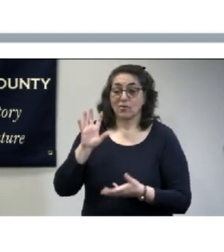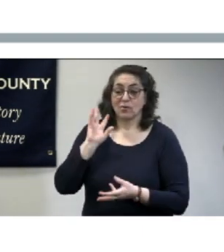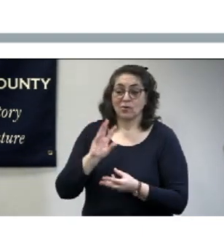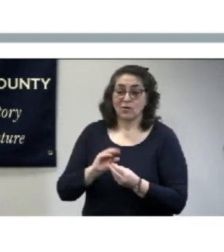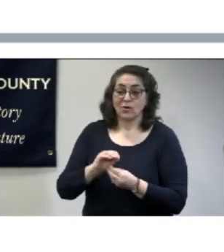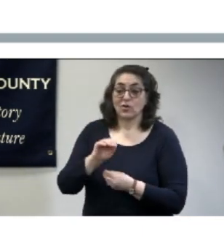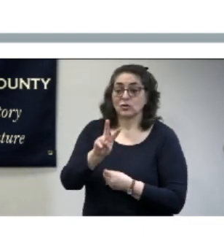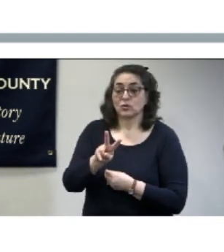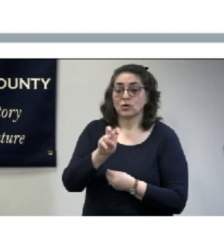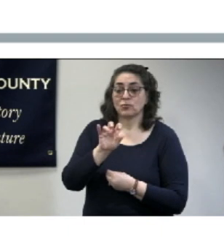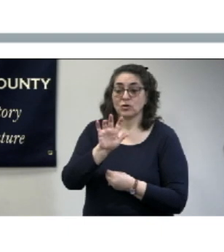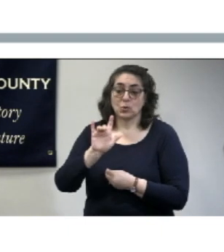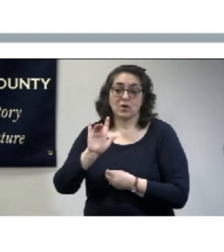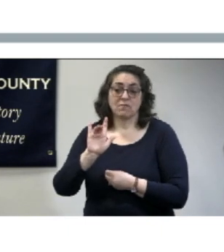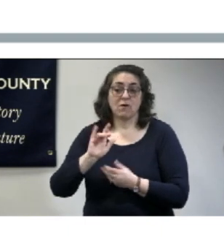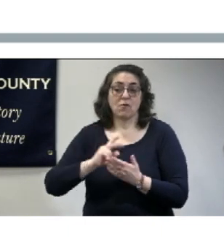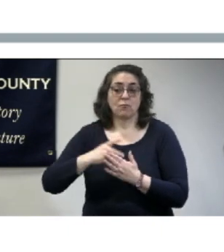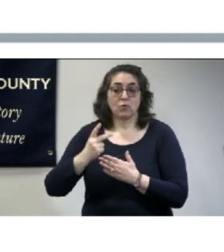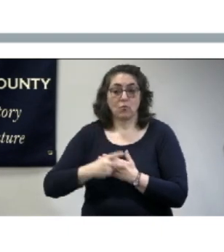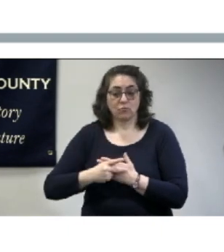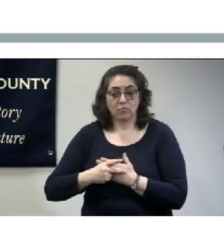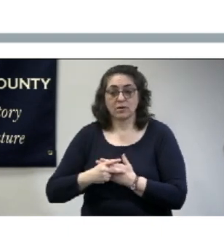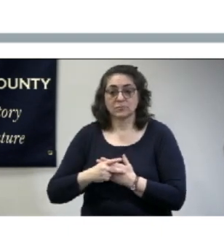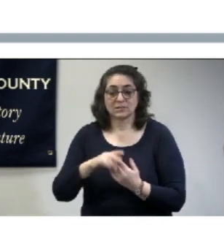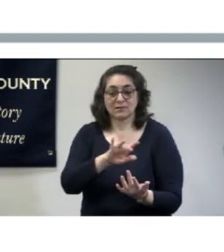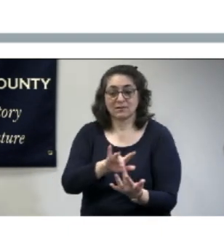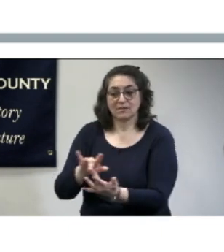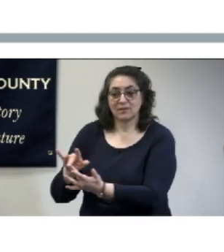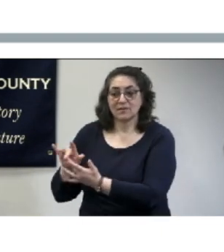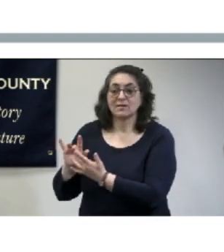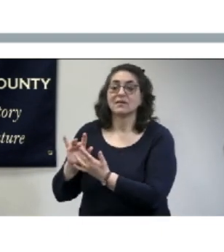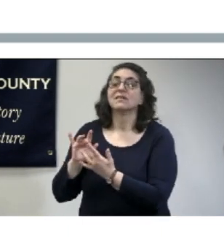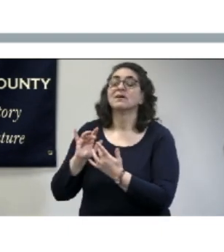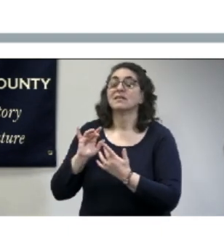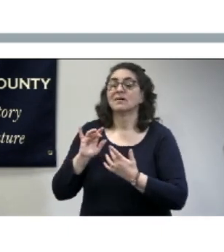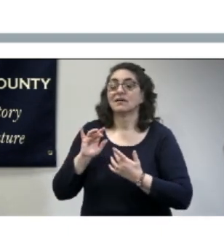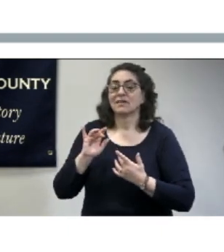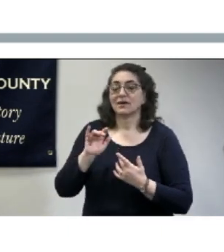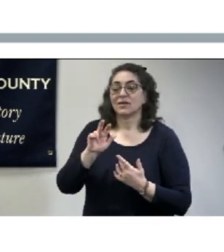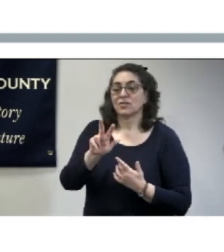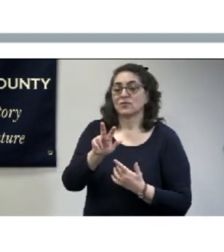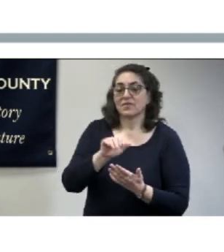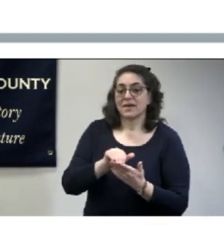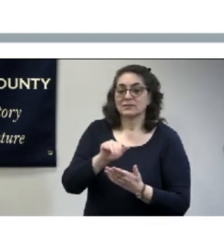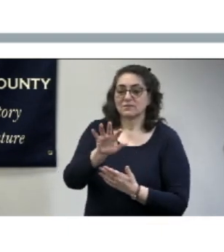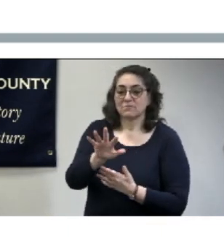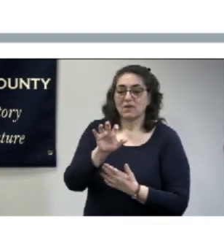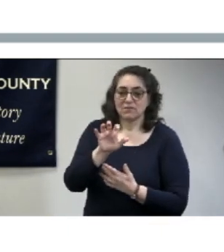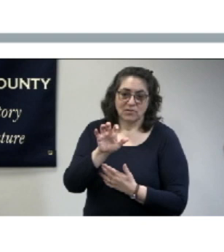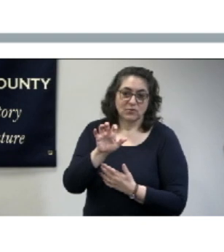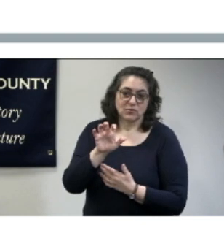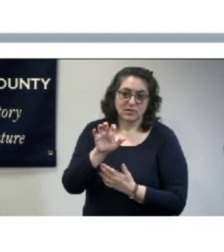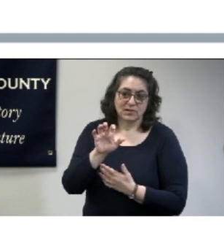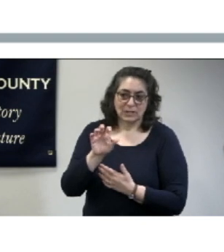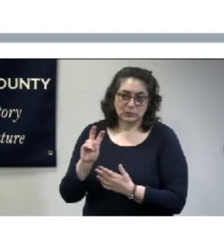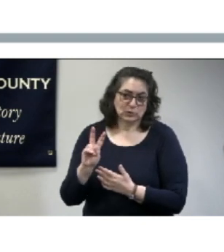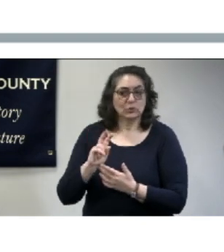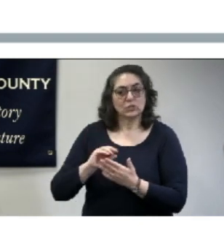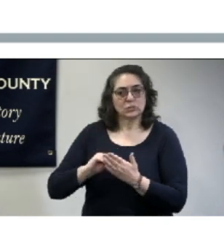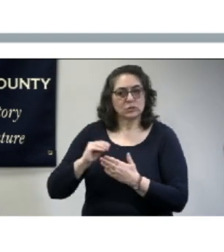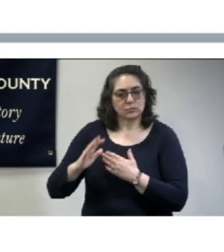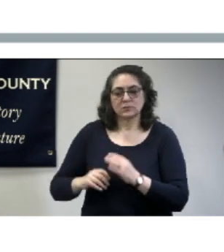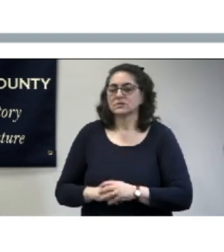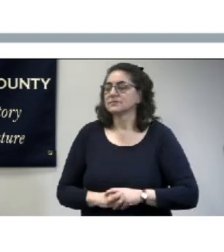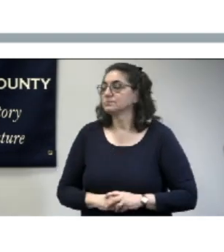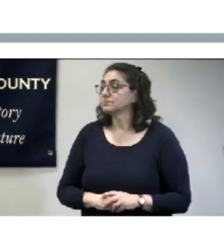225 programs and reach a total of 3,502 students in Passaic County. Also for